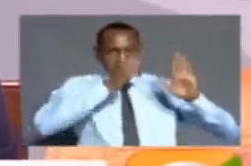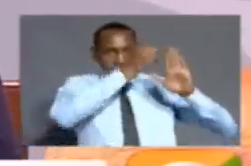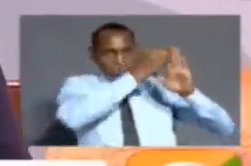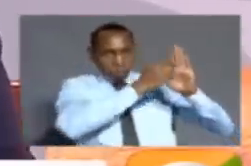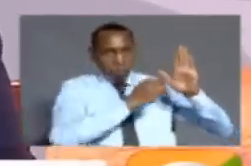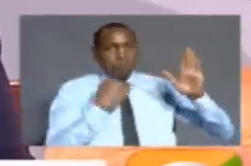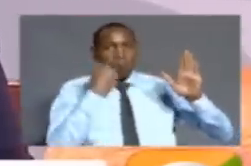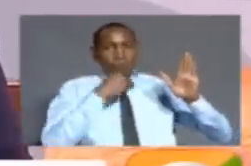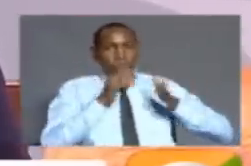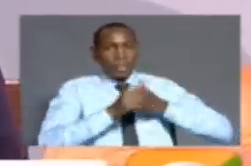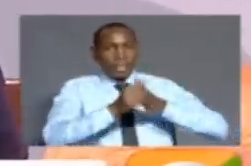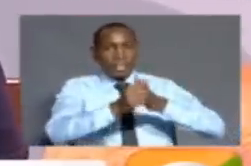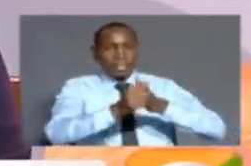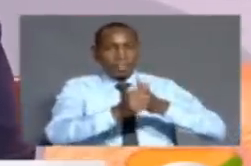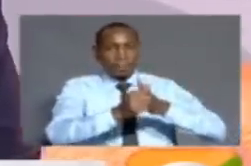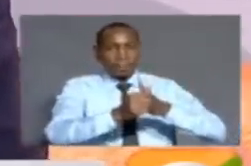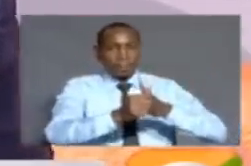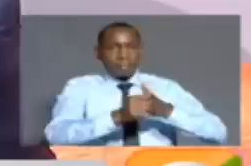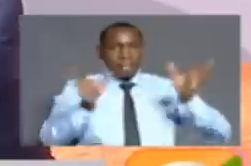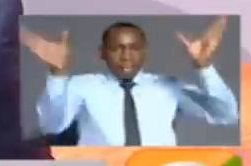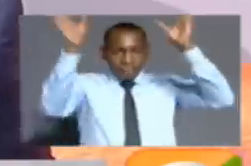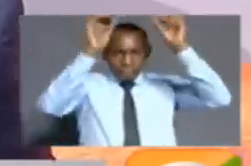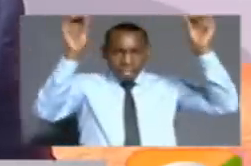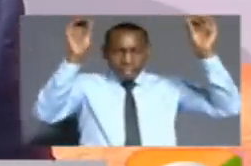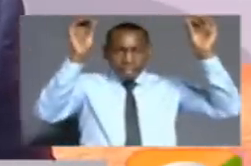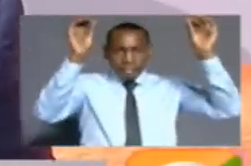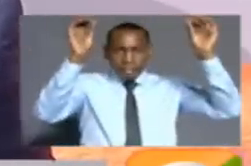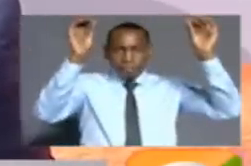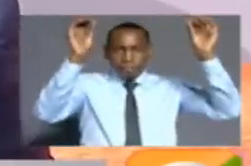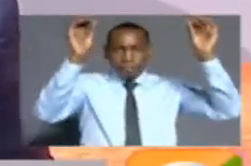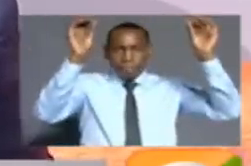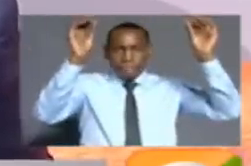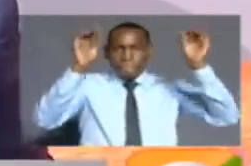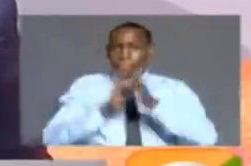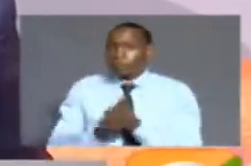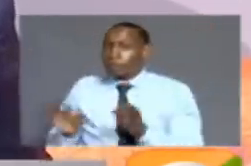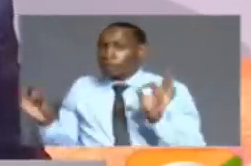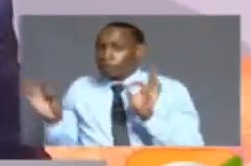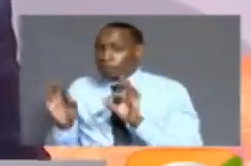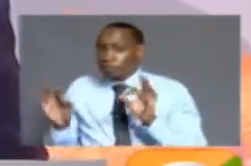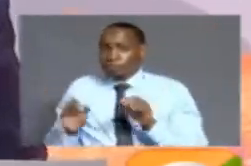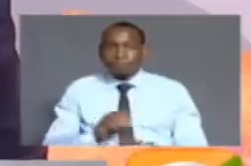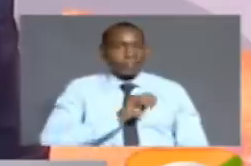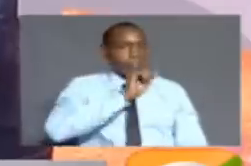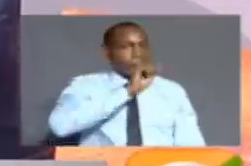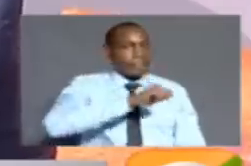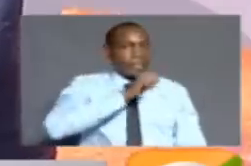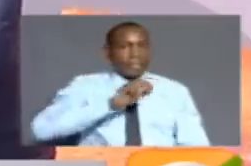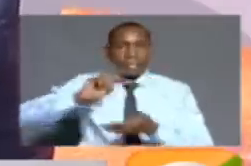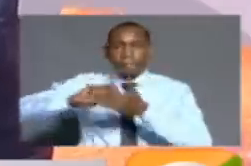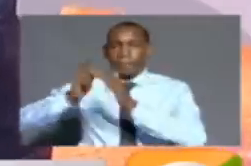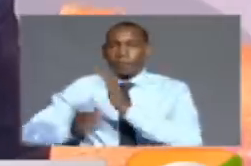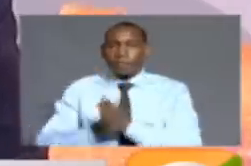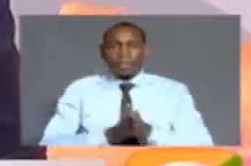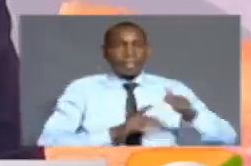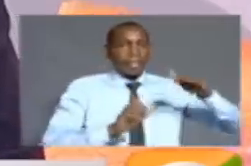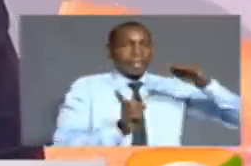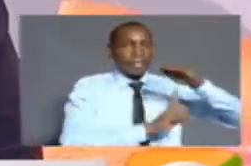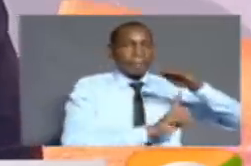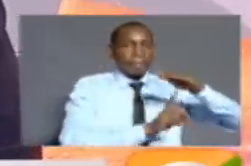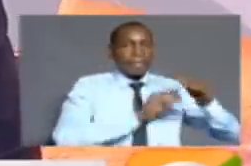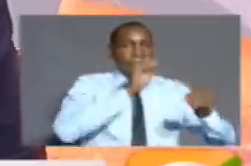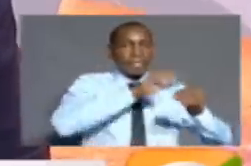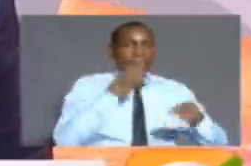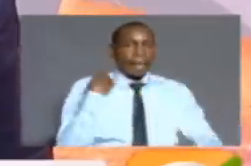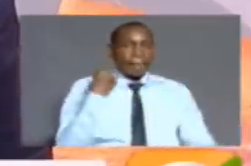in corruption? It is the presidency, my friend. What? Yes. What the Ministry mean? Of Interior is number one